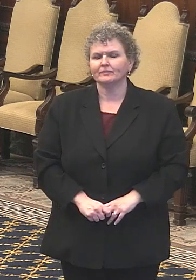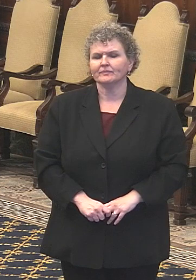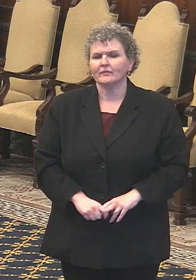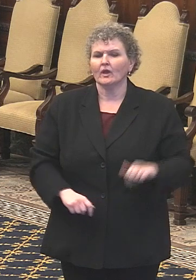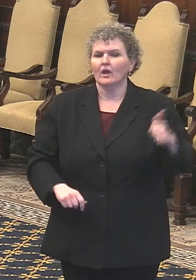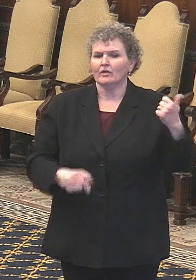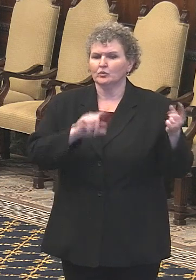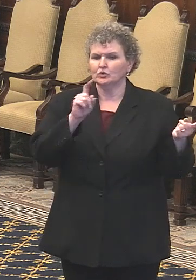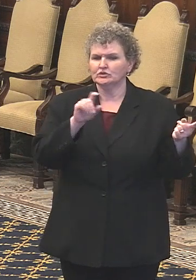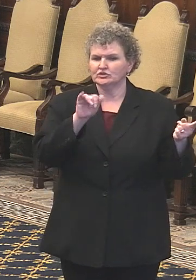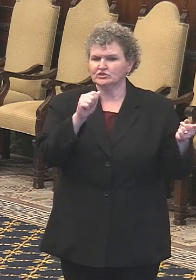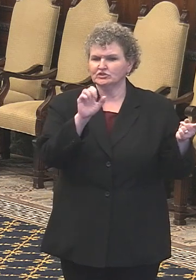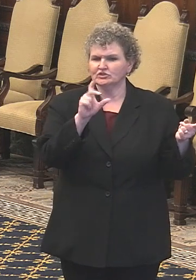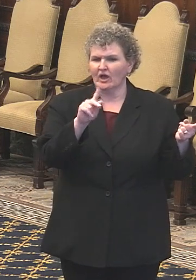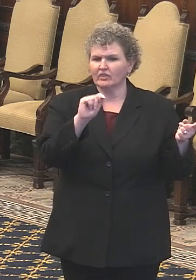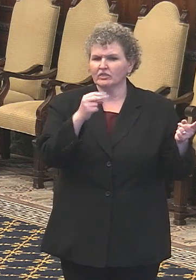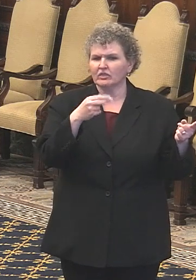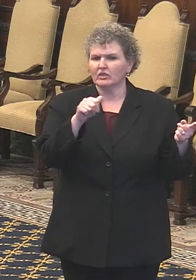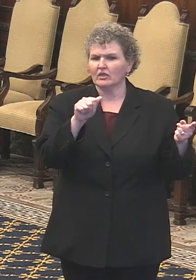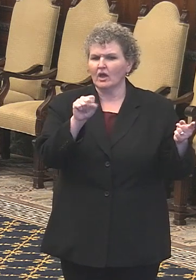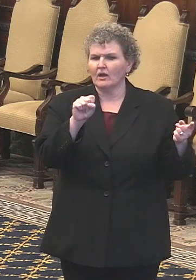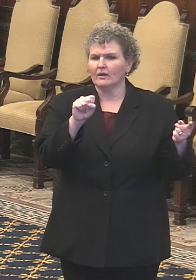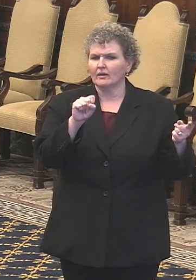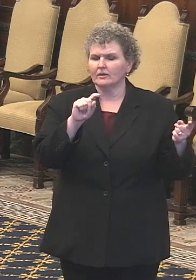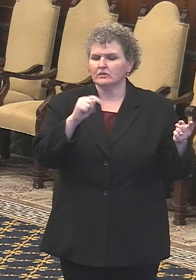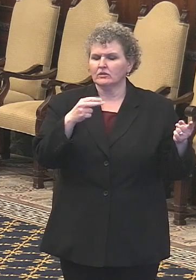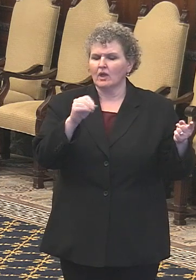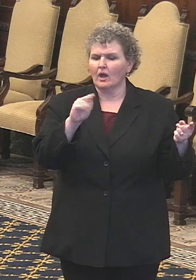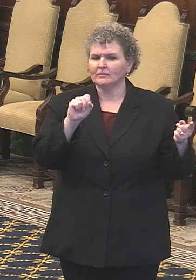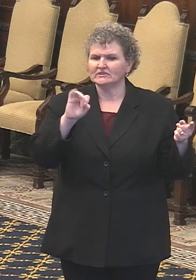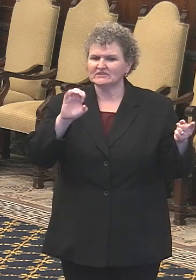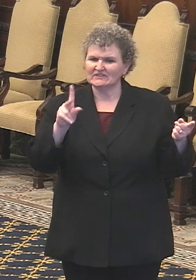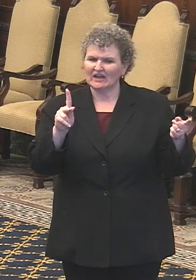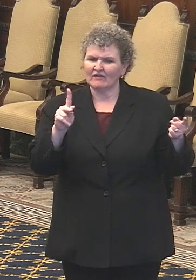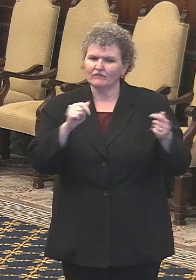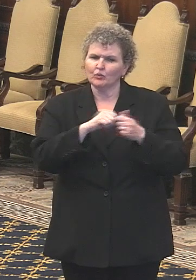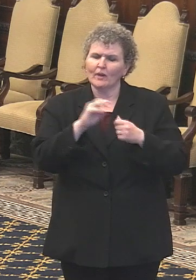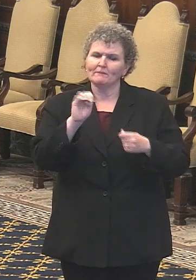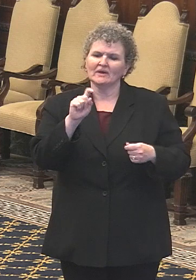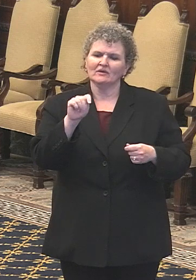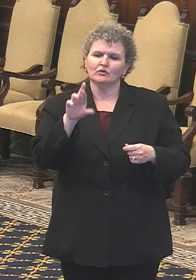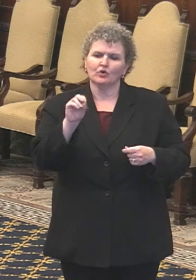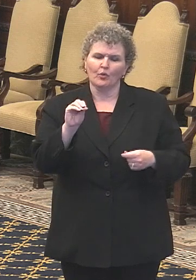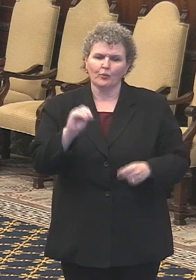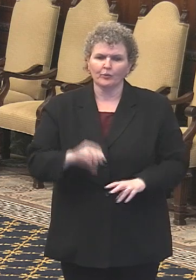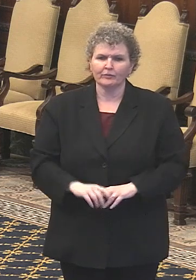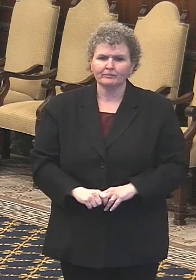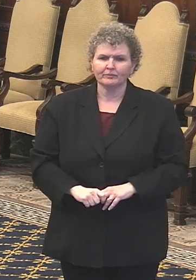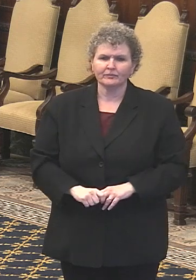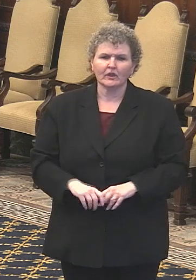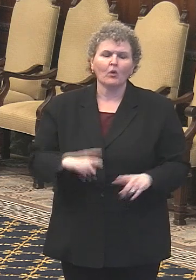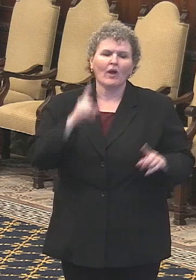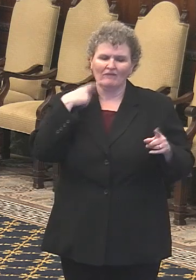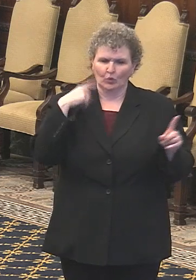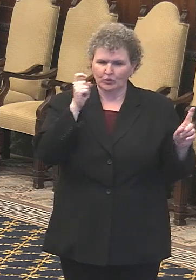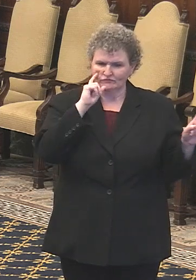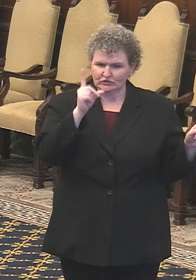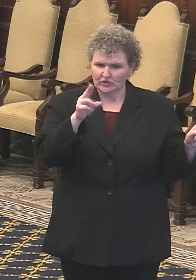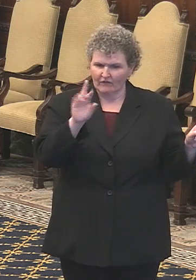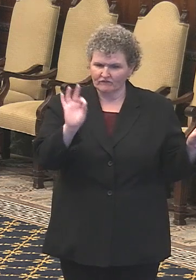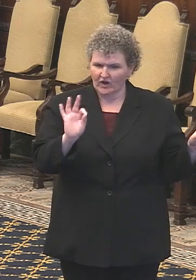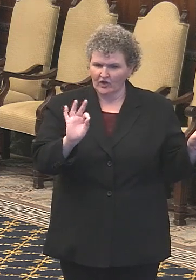Jack Tomzik of Metro. This is for Dr. Farley. How many hospitals are at or near